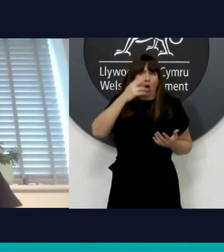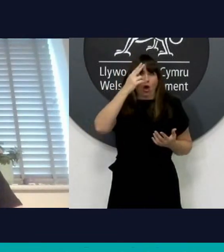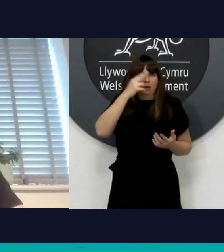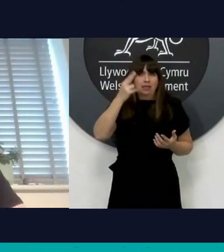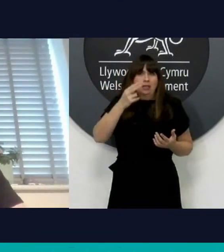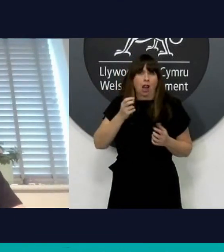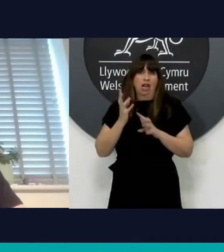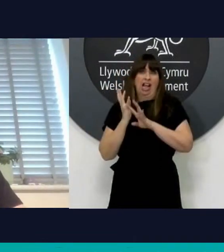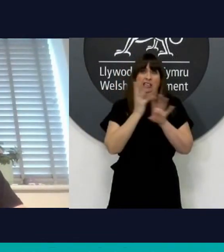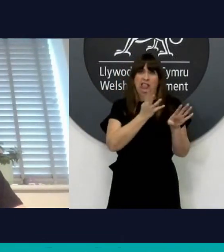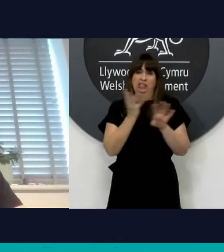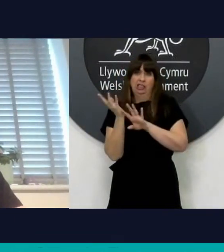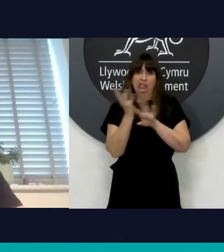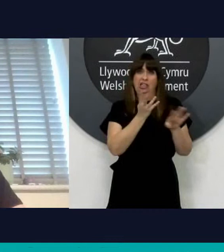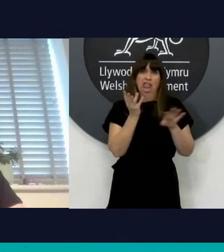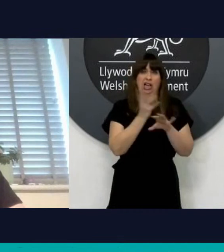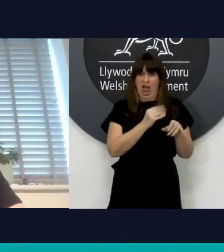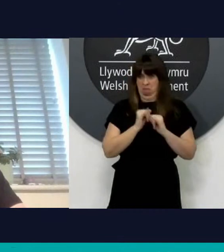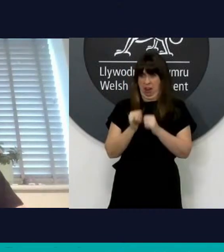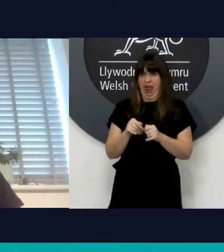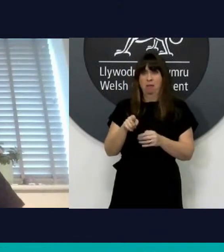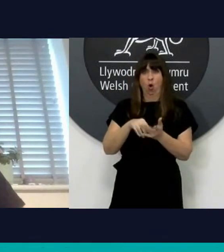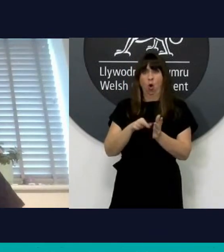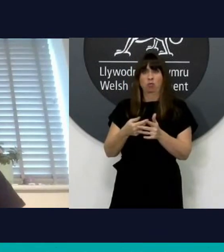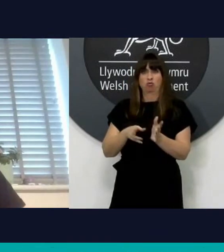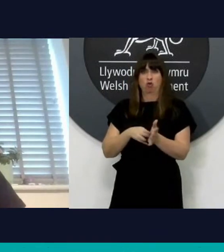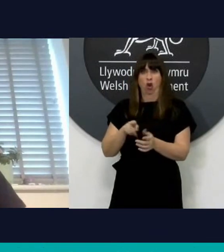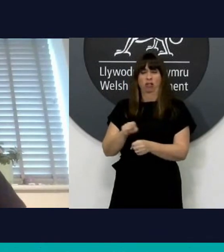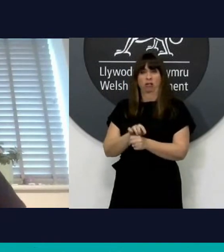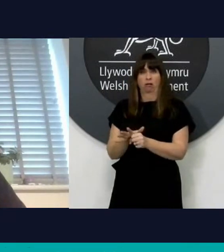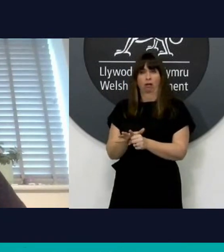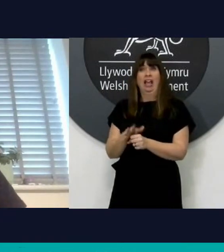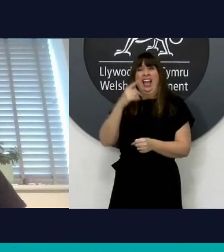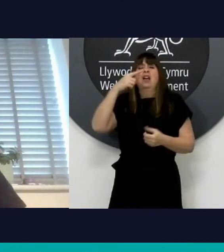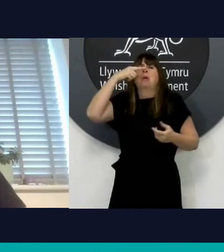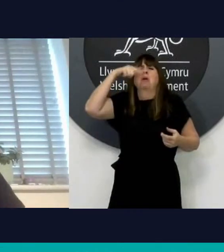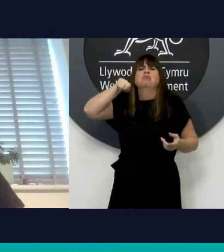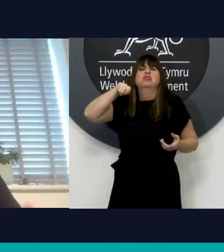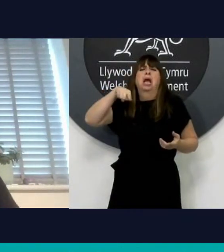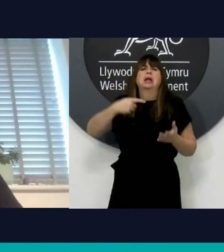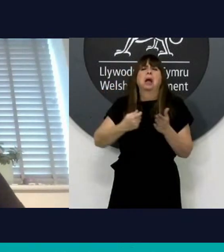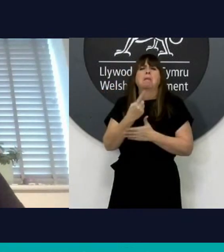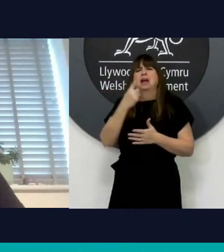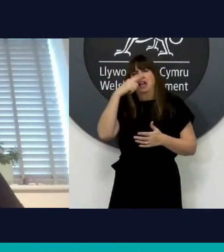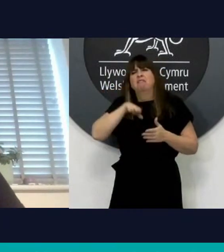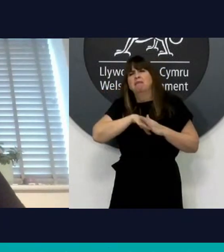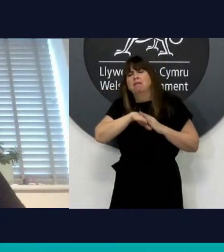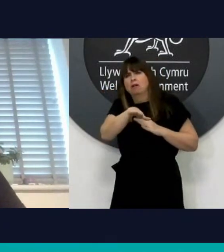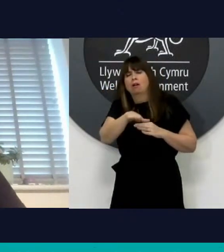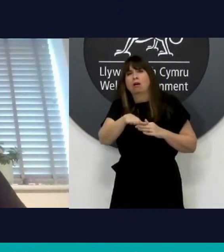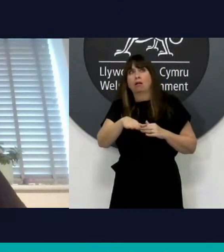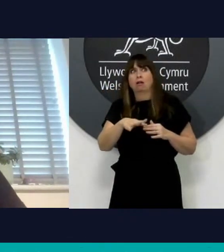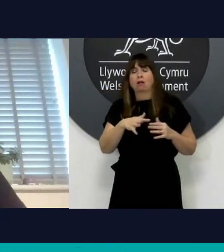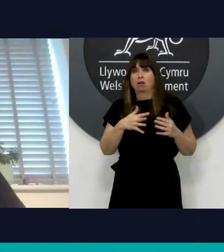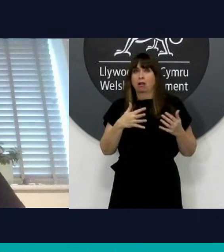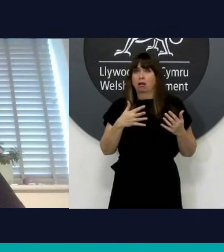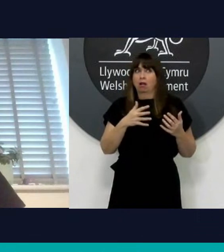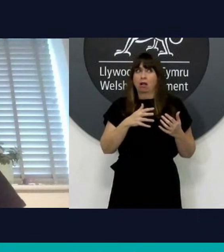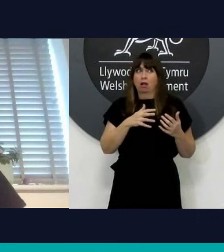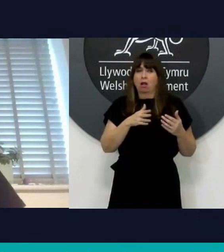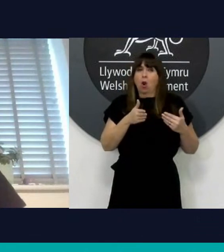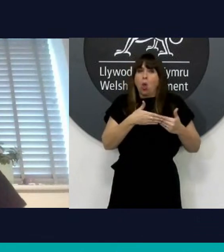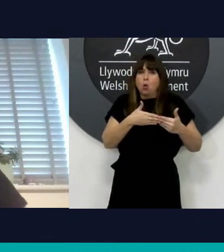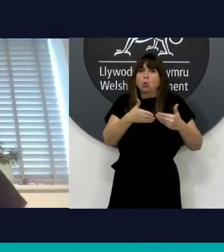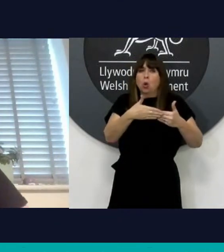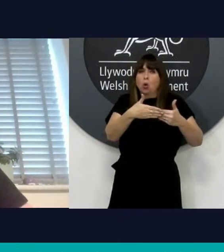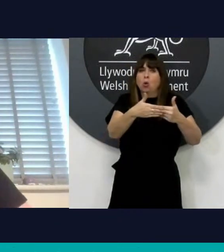increase as a result of this new variant, what would be the strategy of the Welsh Government in terms of the order in which COVID